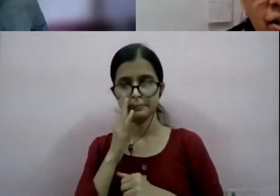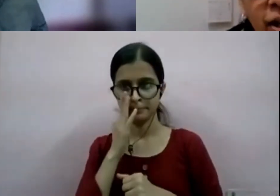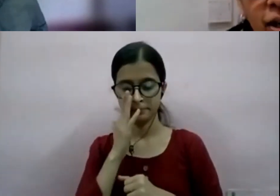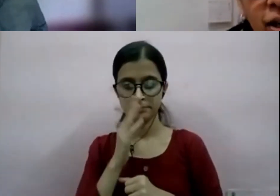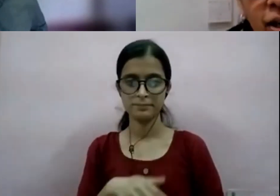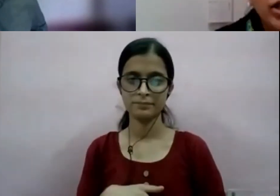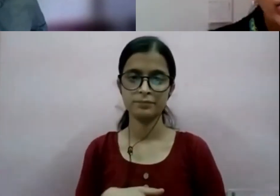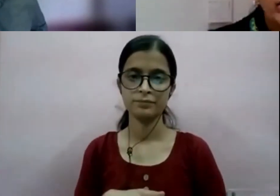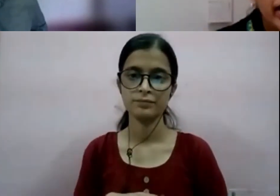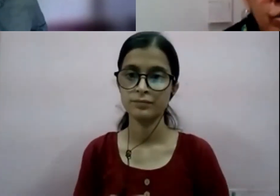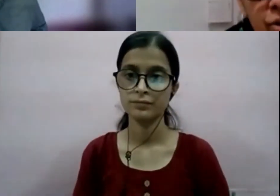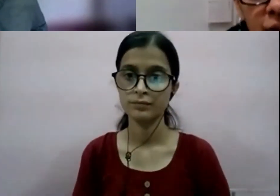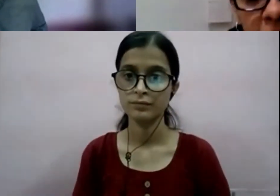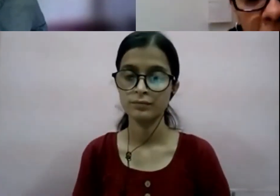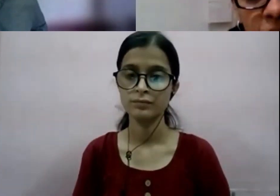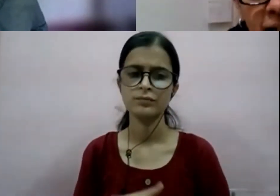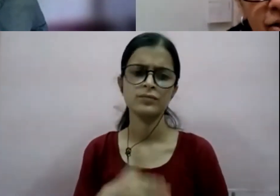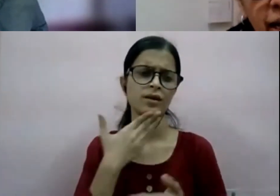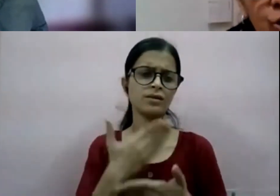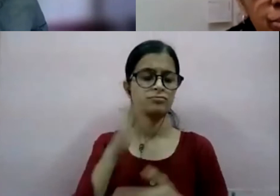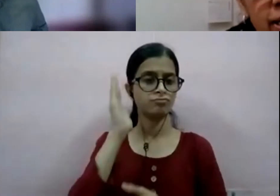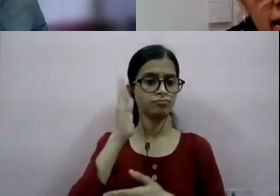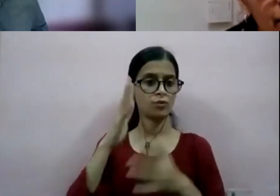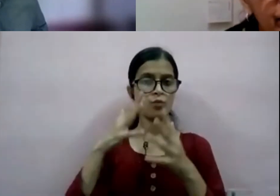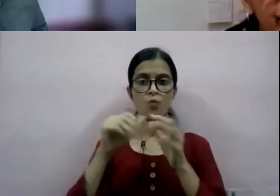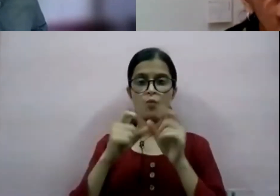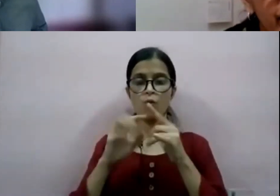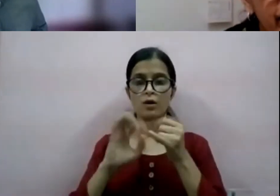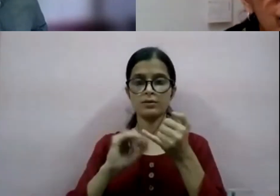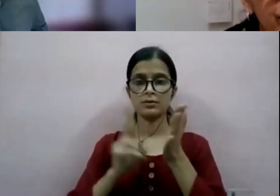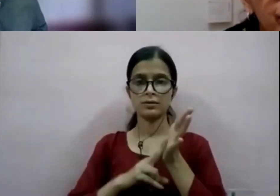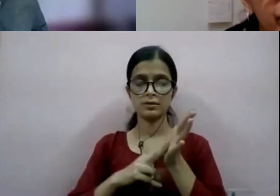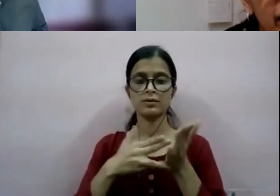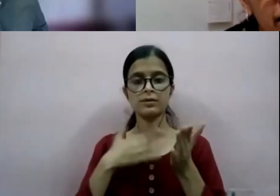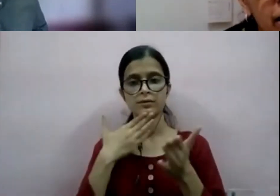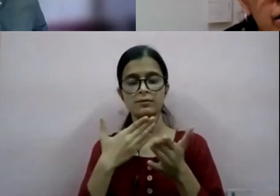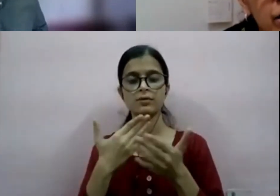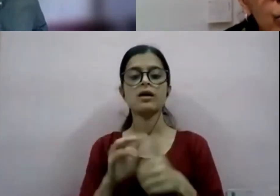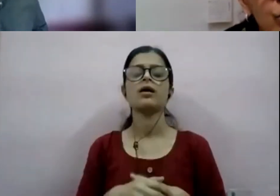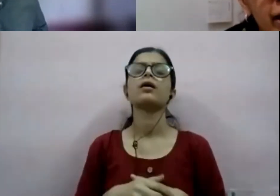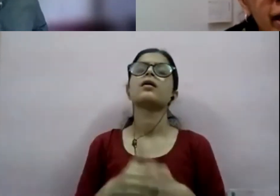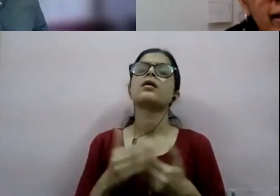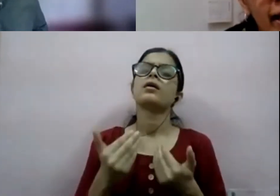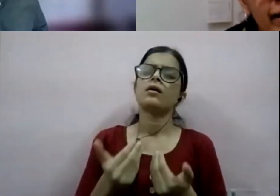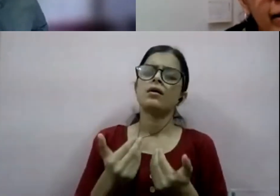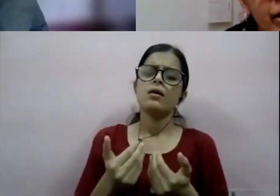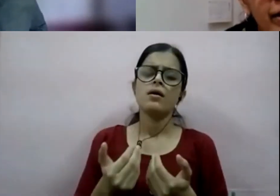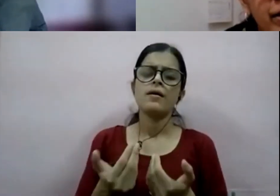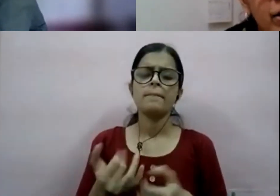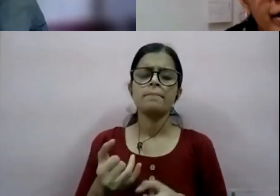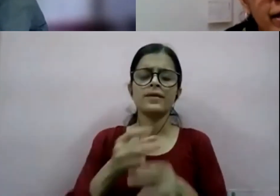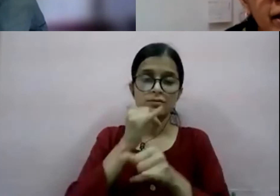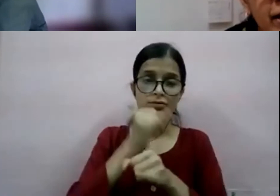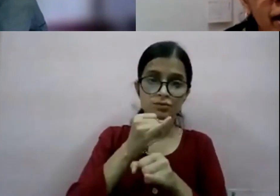Yes, Sachin asks, Professor Watson, thank you for the engaging lecture. Can you please elaborate on the engagement between institutionalized academia